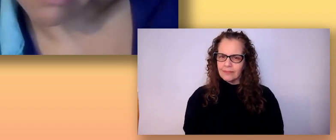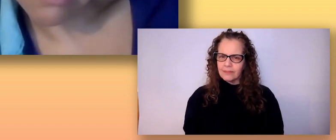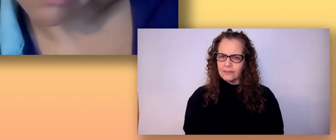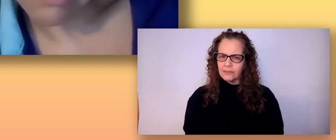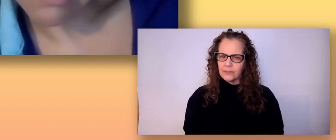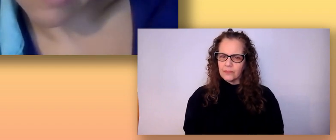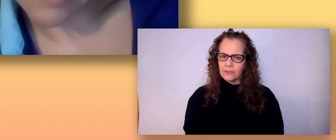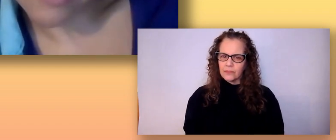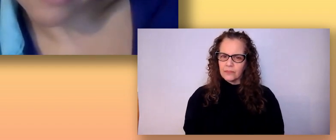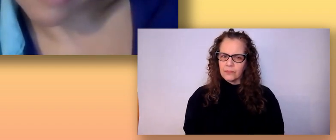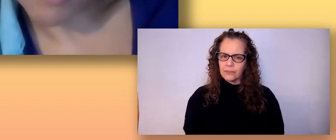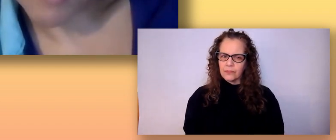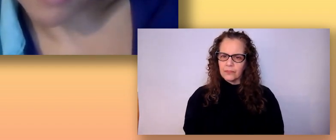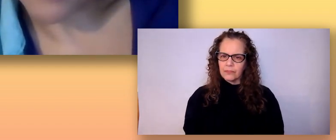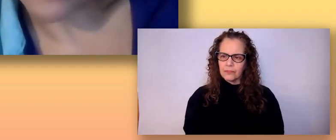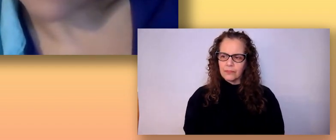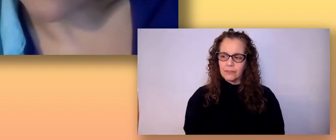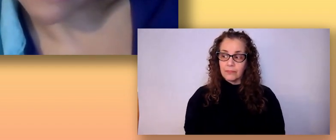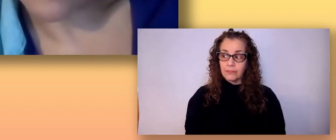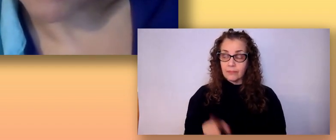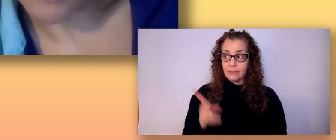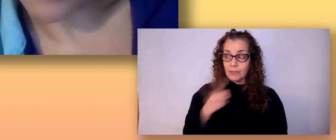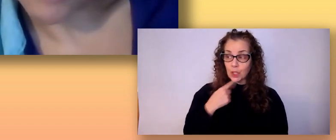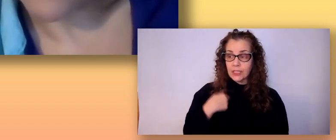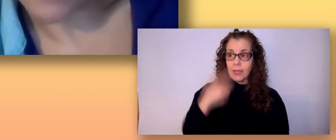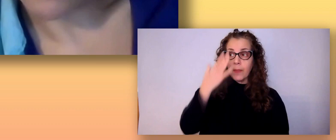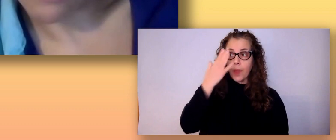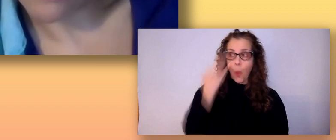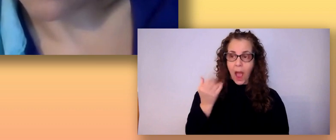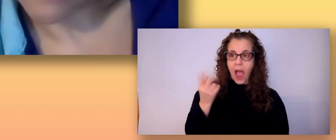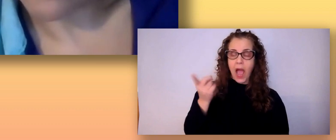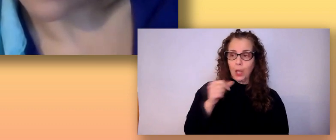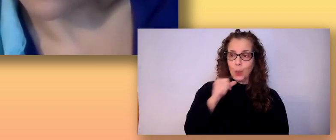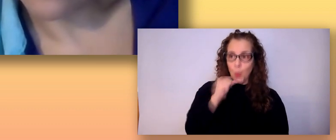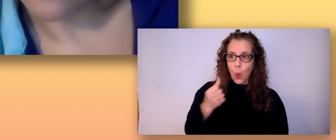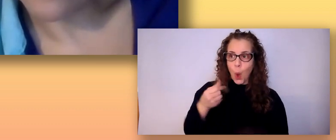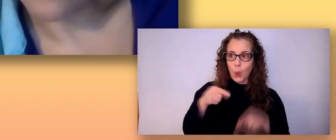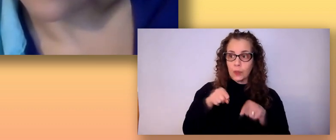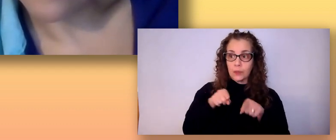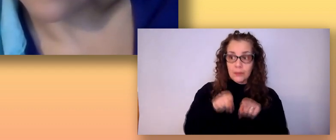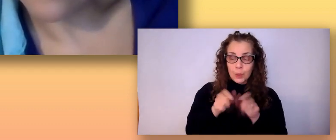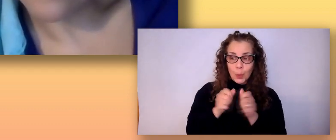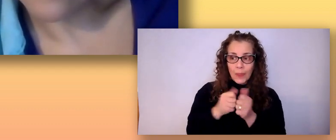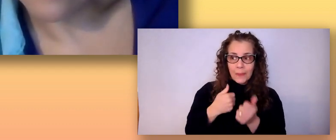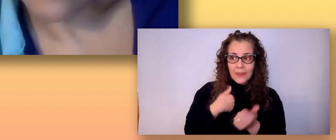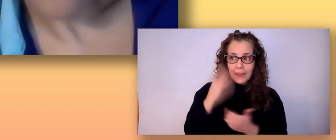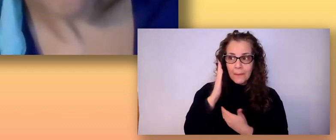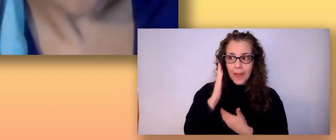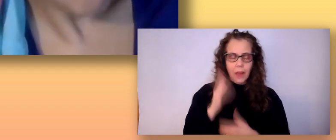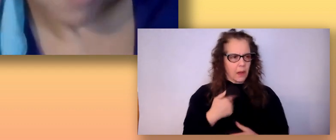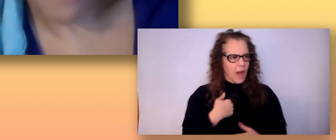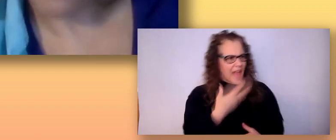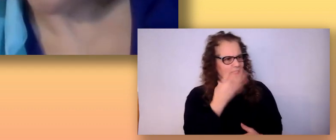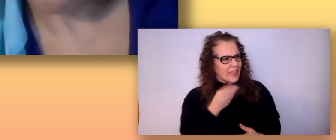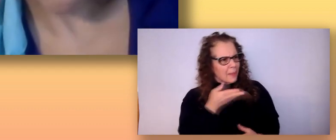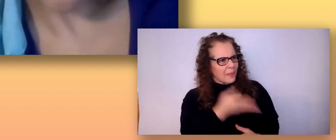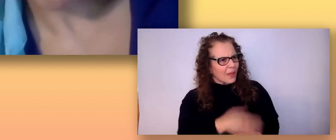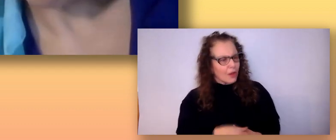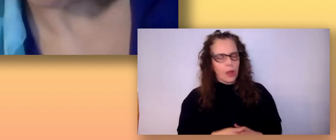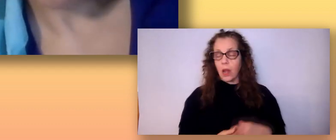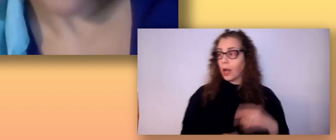So you're going to tell me why you won't sleep next to me, or do we have to keep talking around it? I sleep next to you.